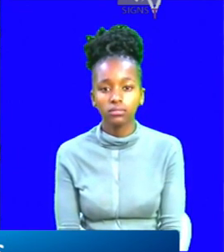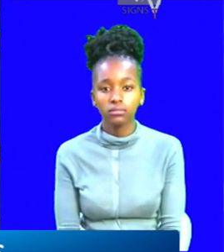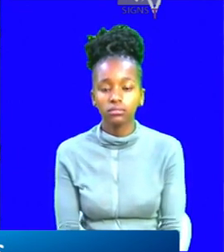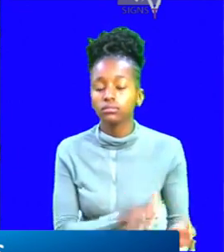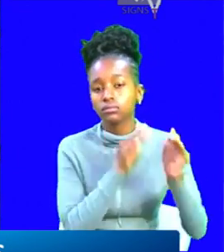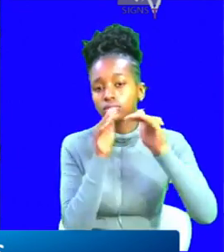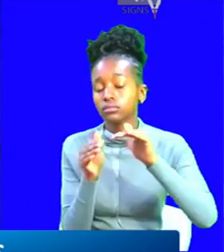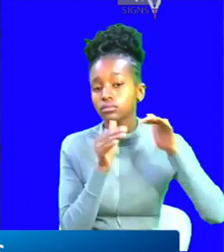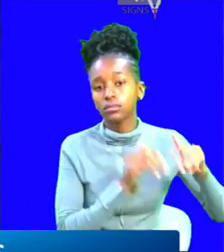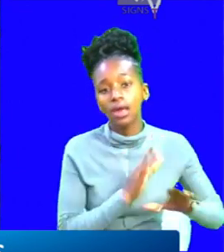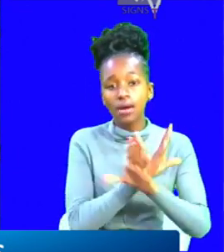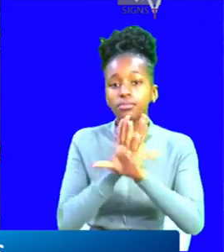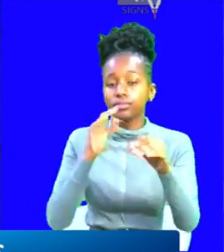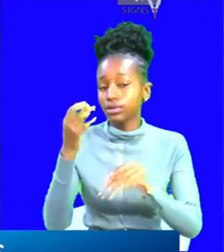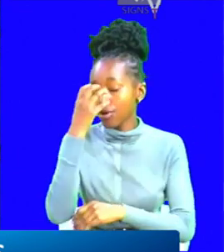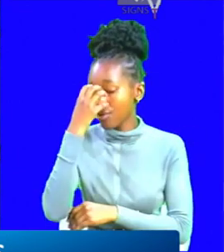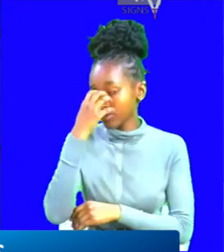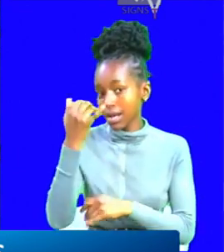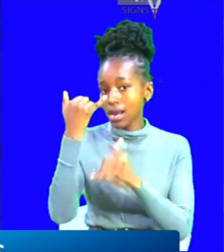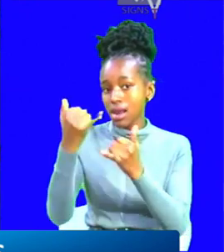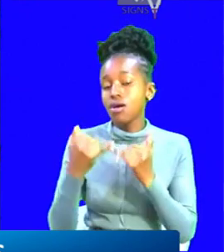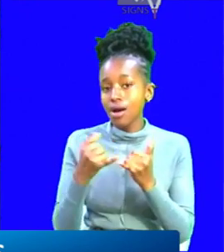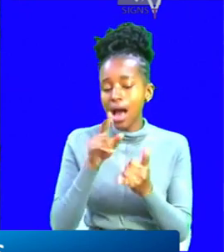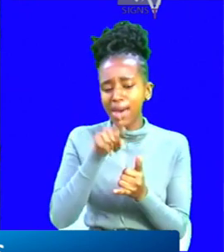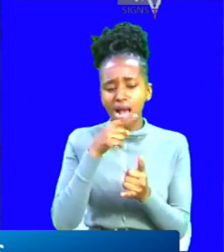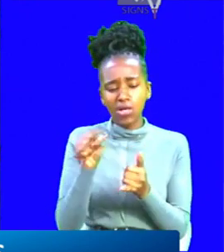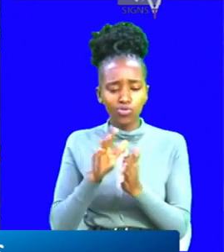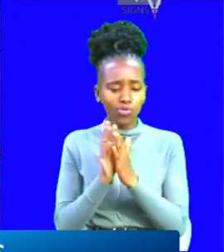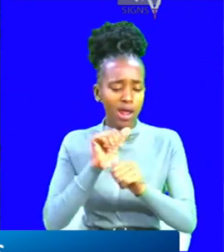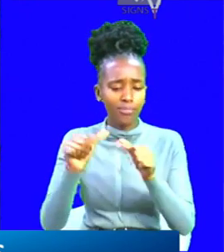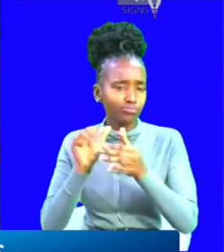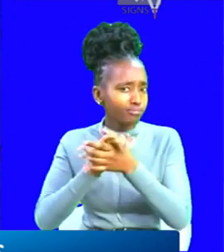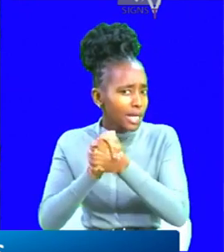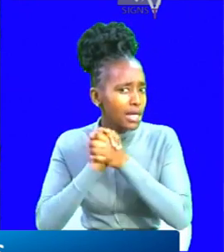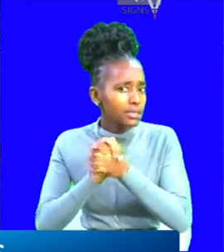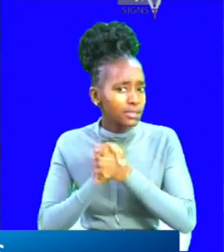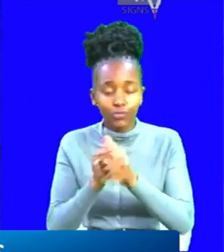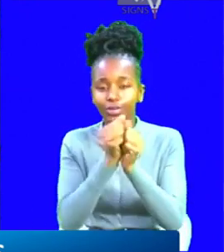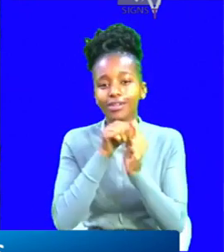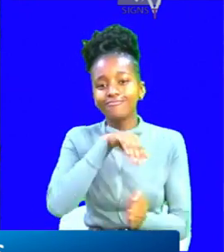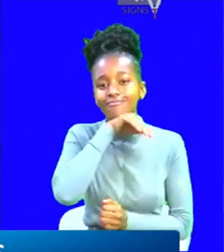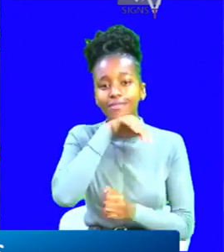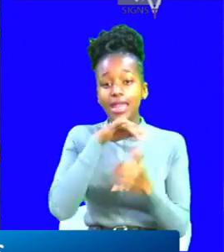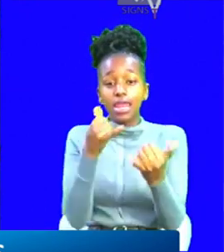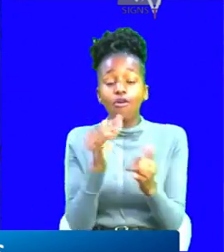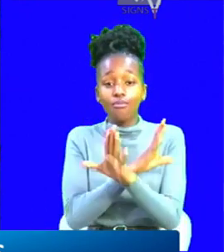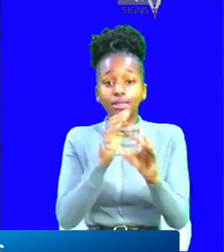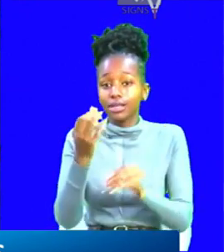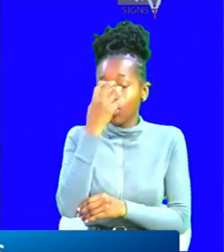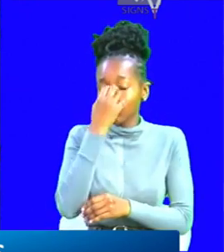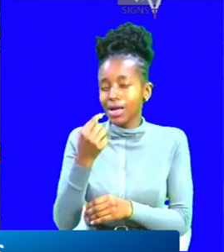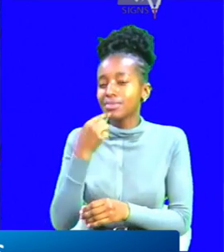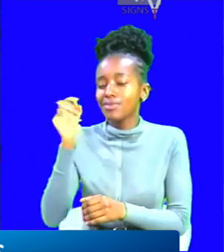And President William Ruto has ruled out handshake with Raila. President William Ruto has once again ruled out